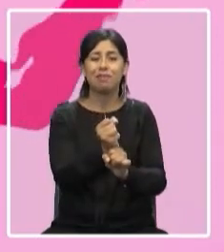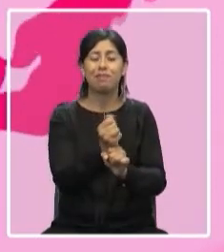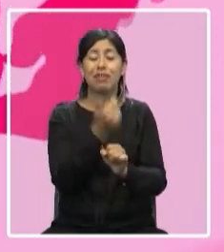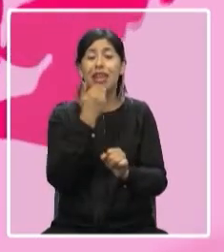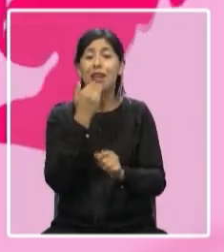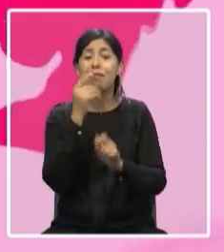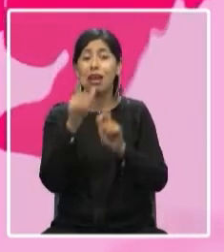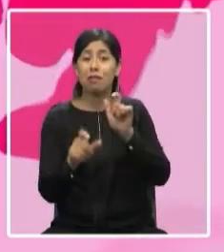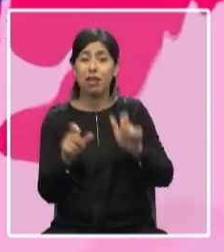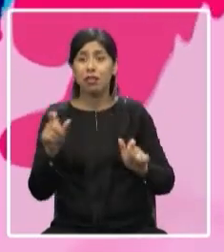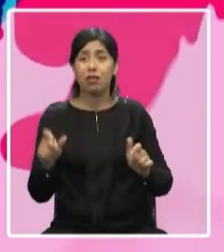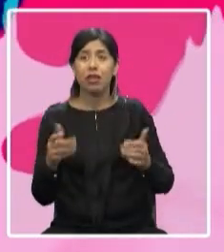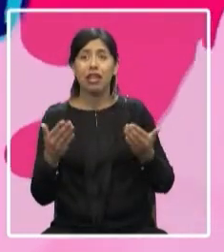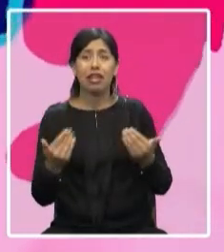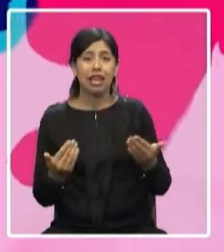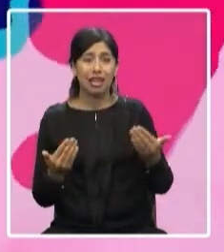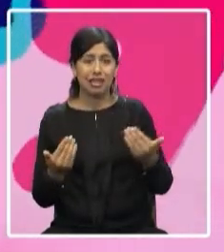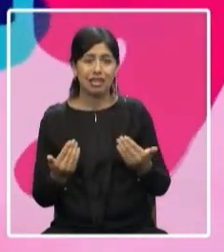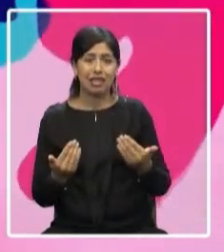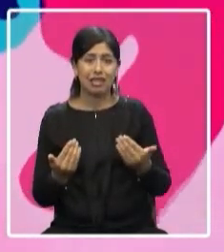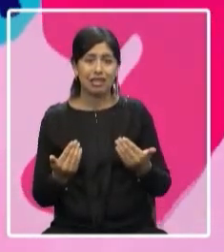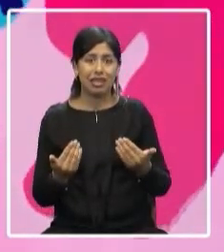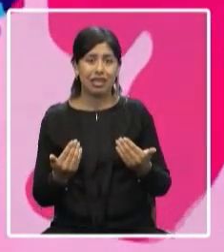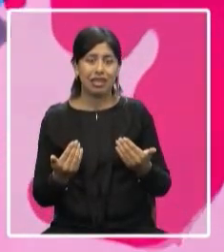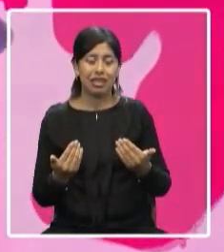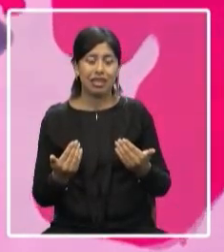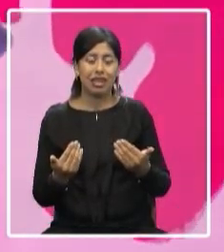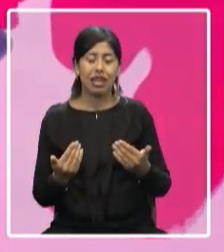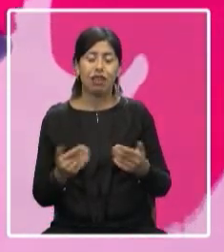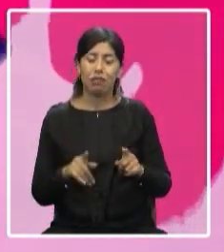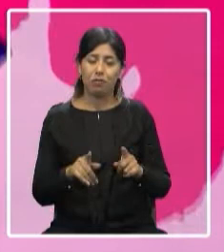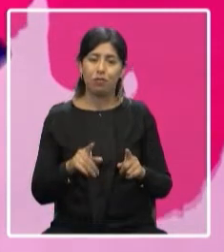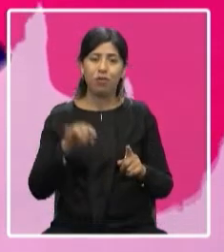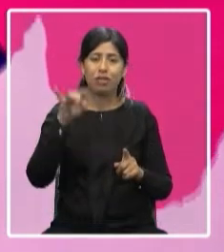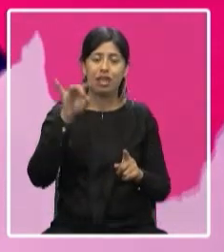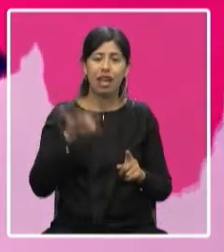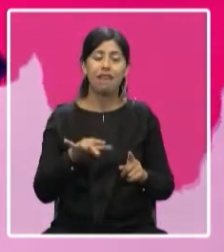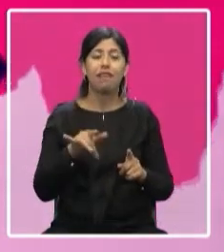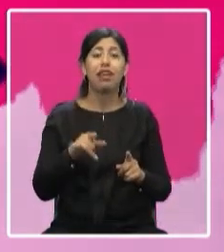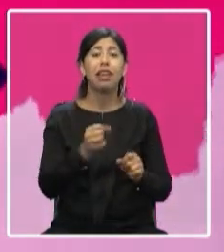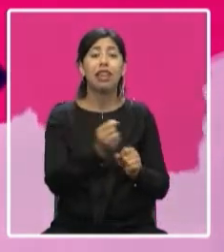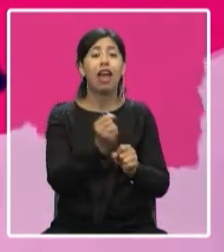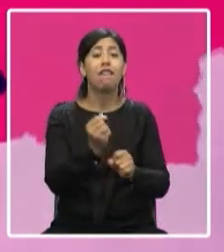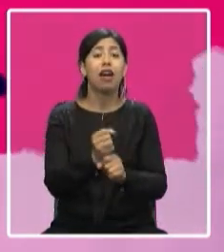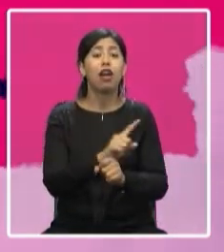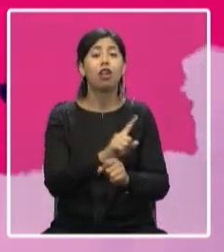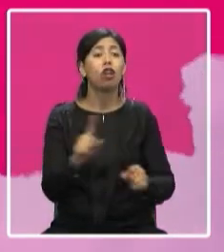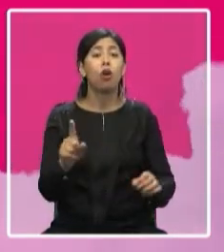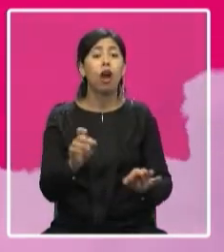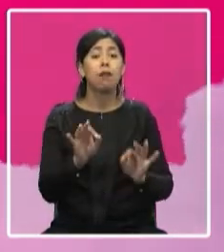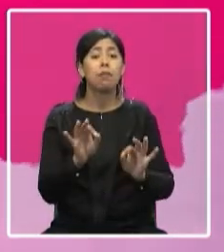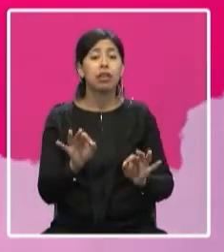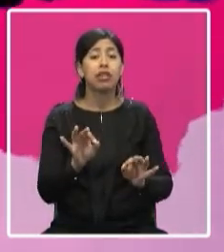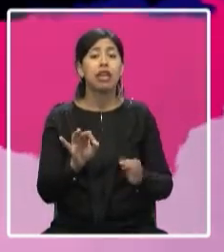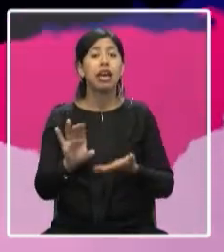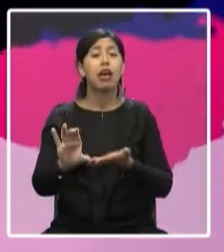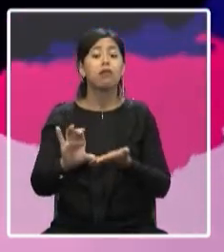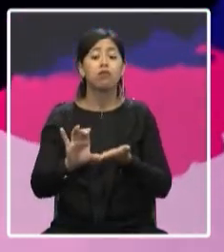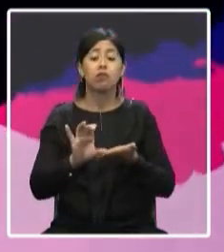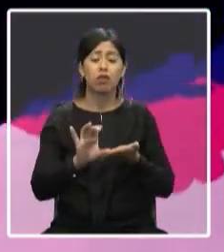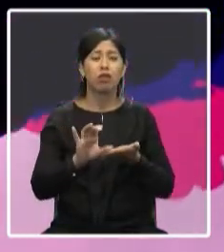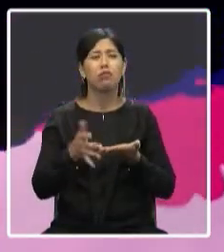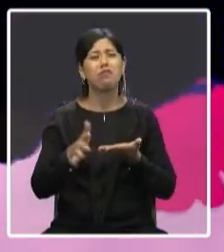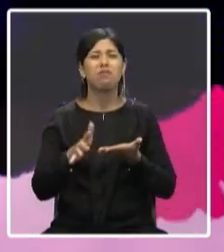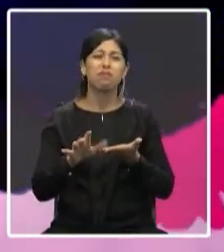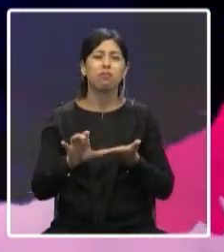that non-specialized work tends to pay poorly, even when it's socially valuable. Waiters, checkout clerks, housekeepers,